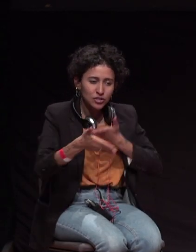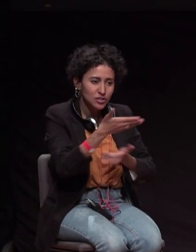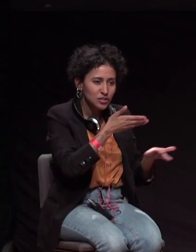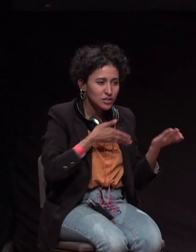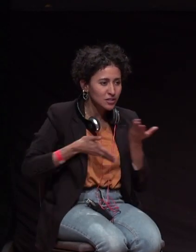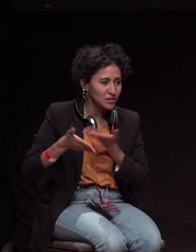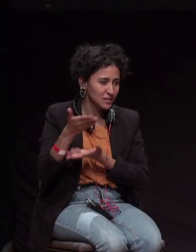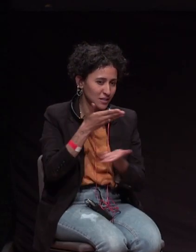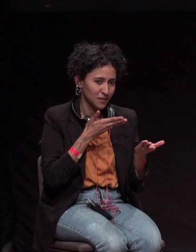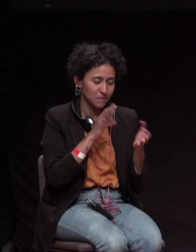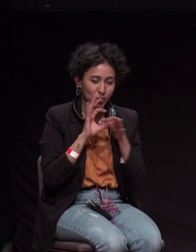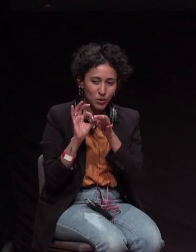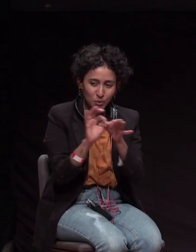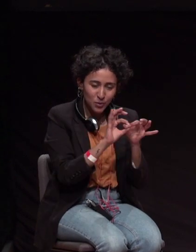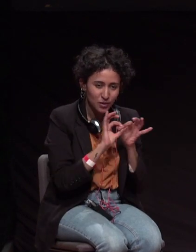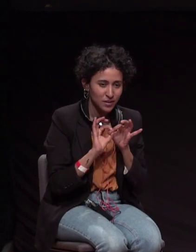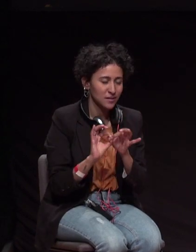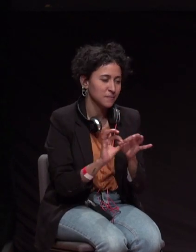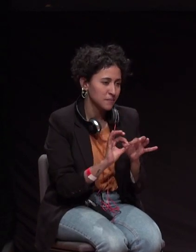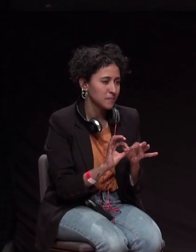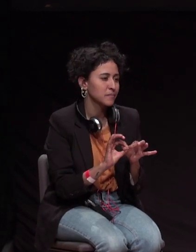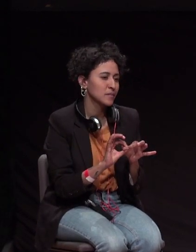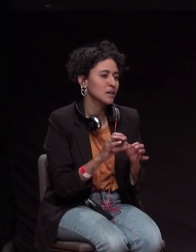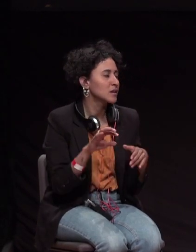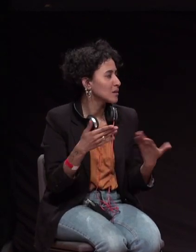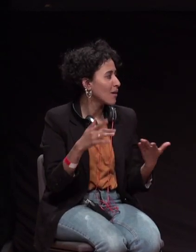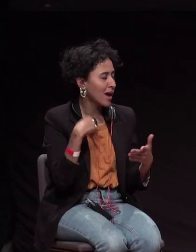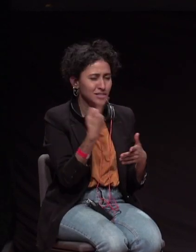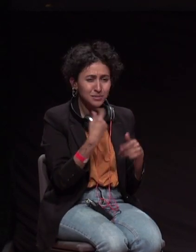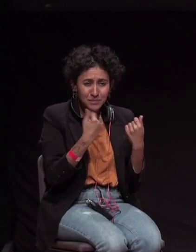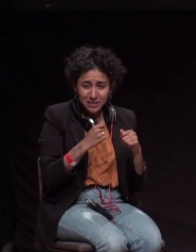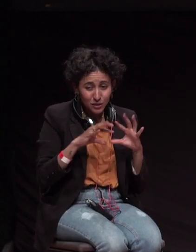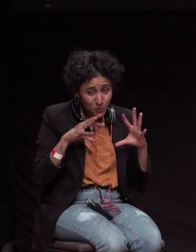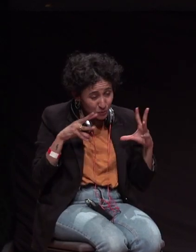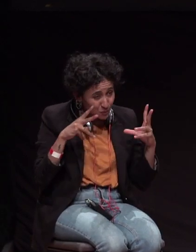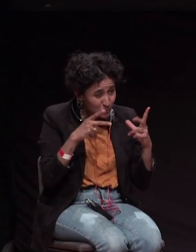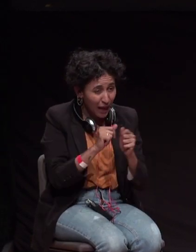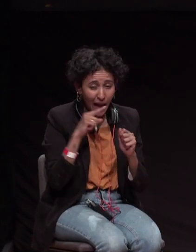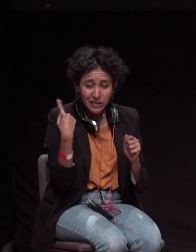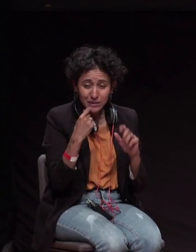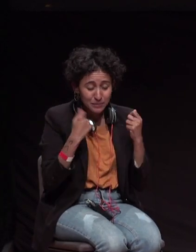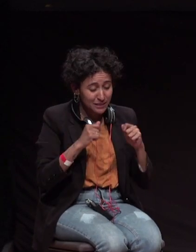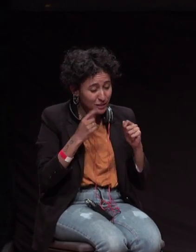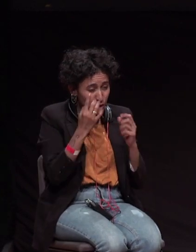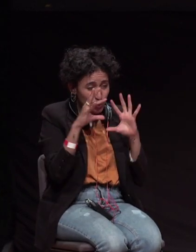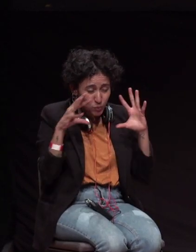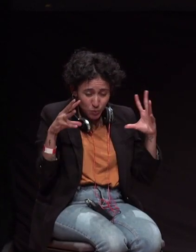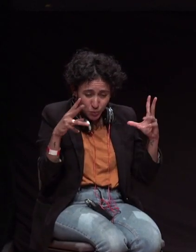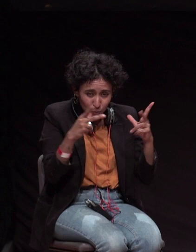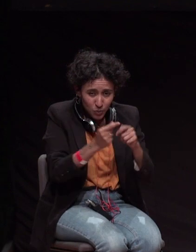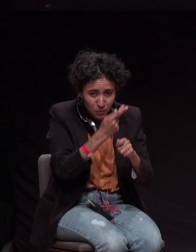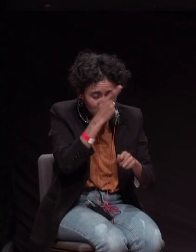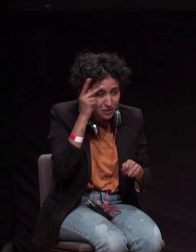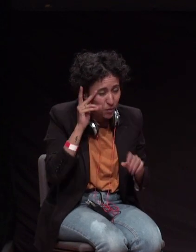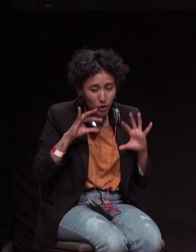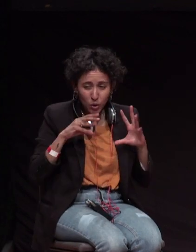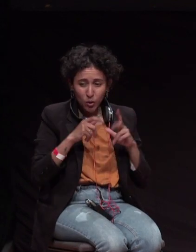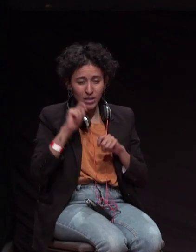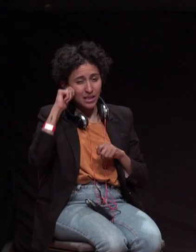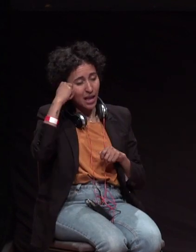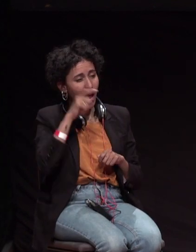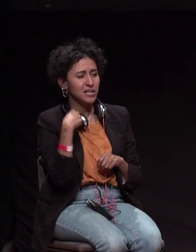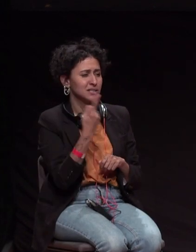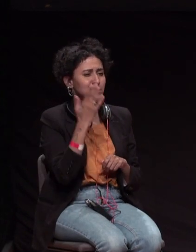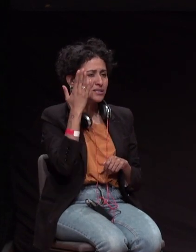something that social justice platforms often use, right? We need every person, it's a numbers game. all black people on deck, when we know that there is